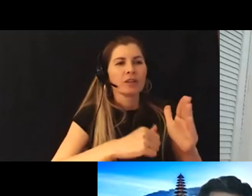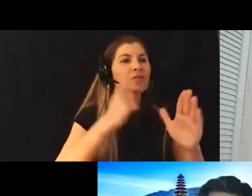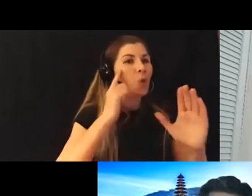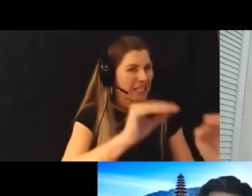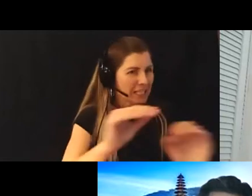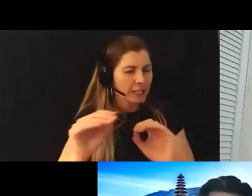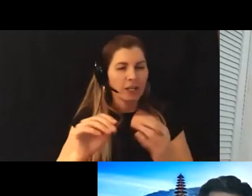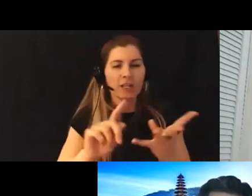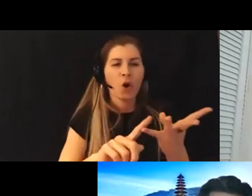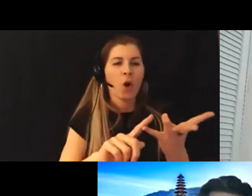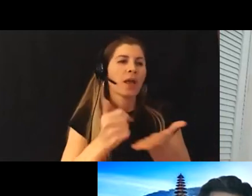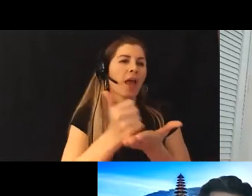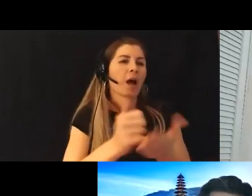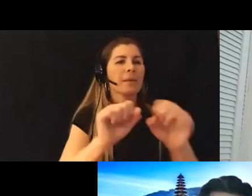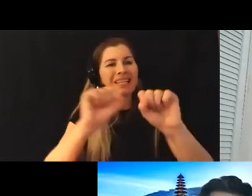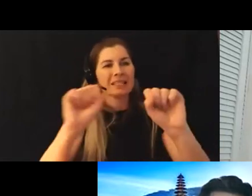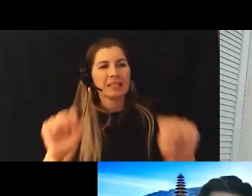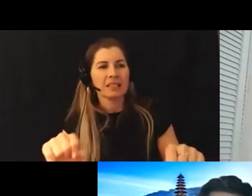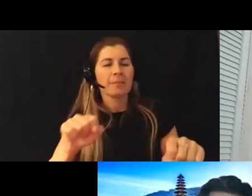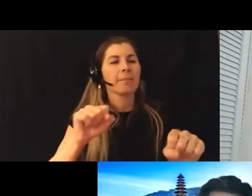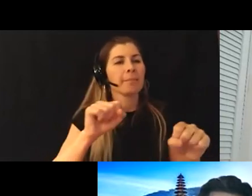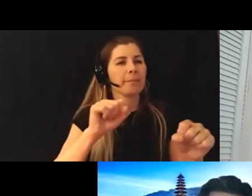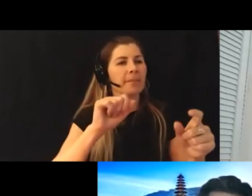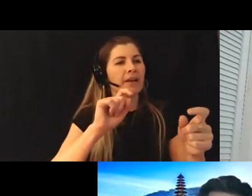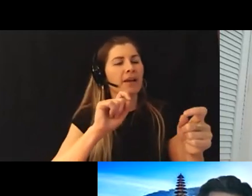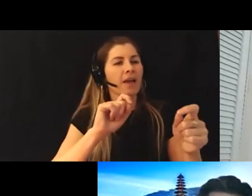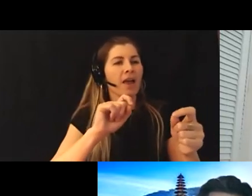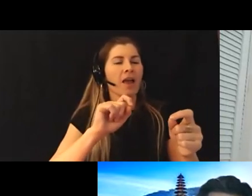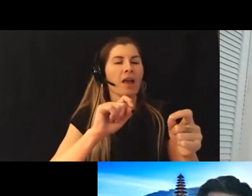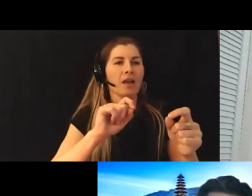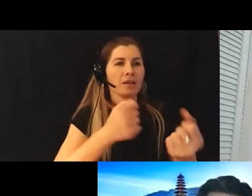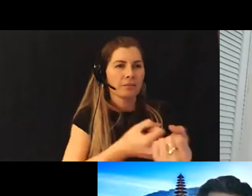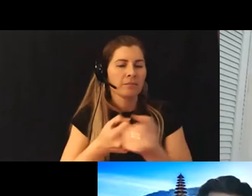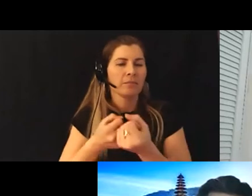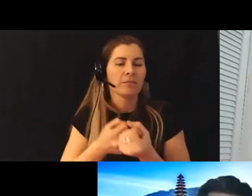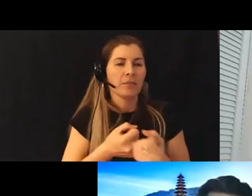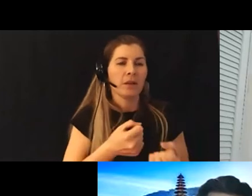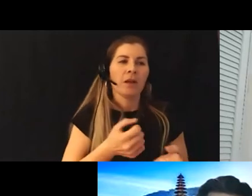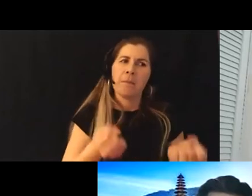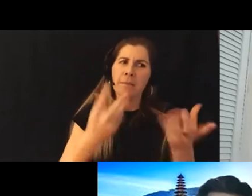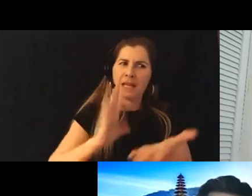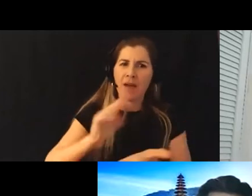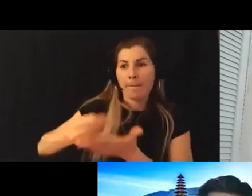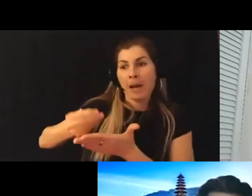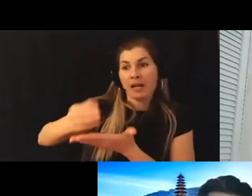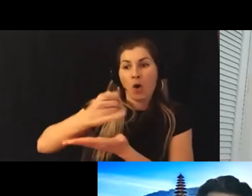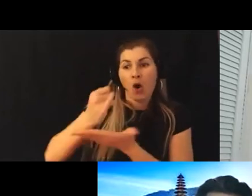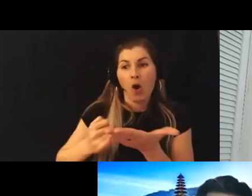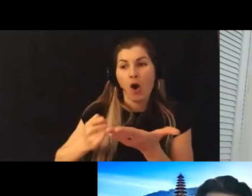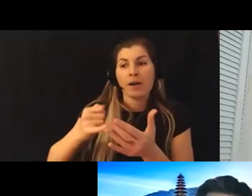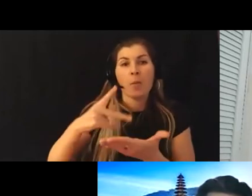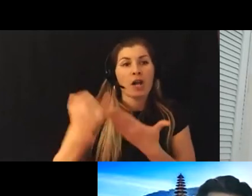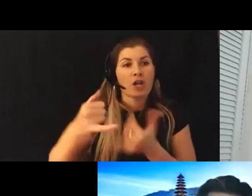our systems change grants, collective impact, high percentage of our grants for arts project awards